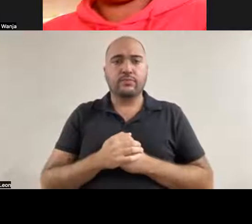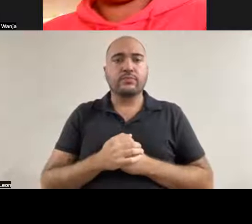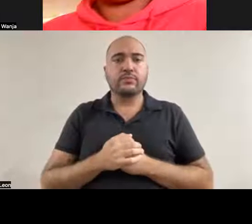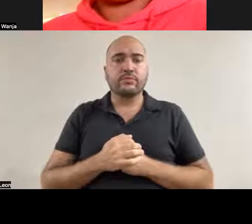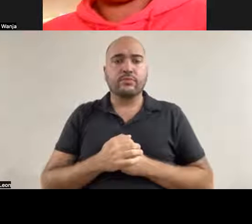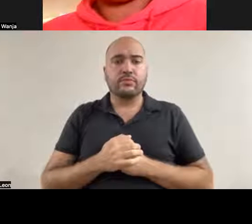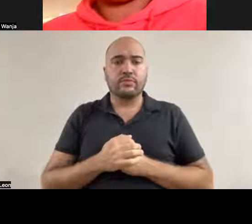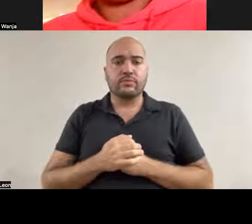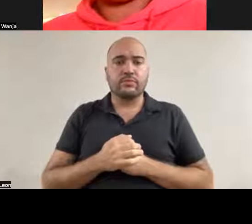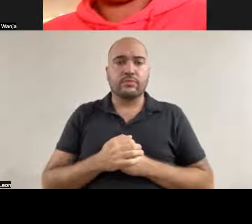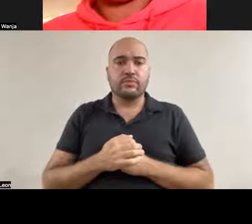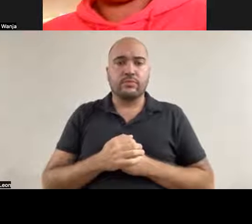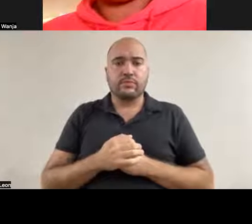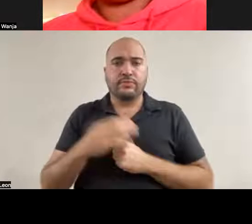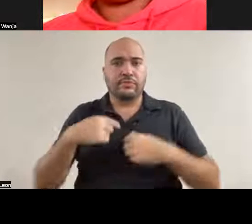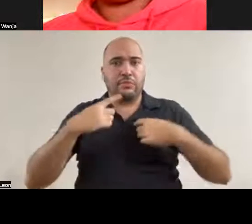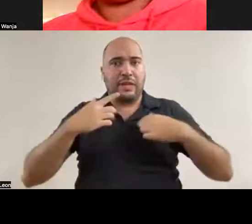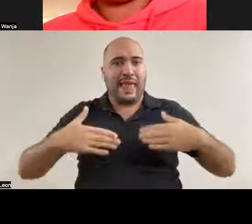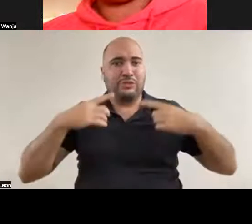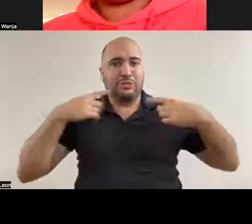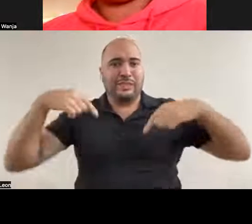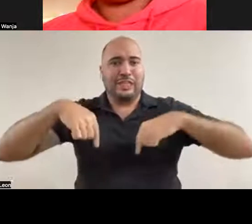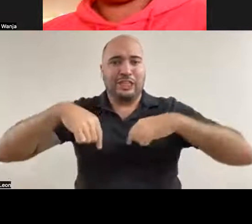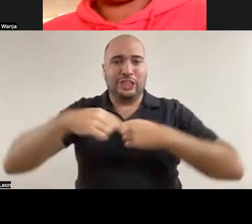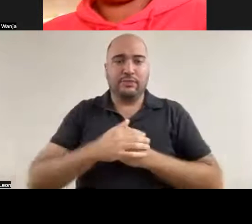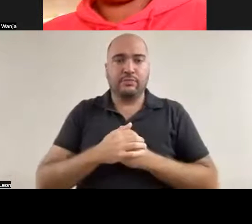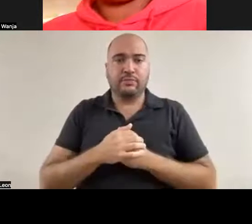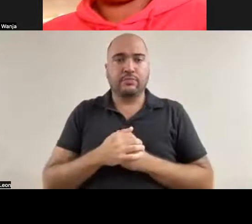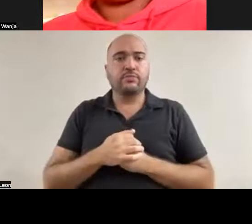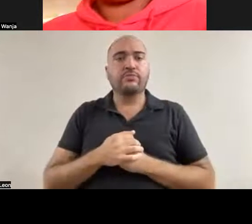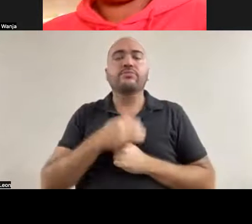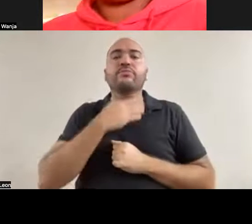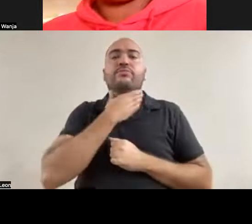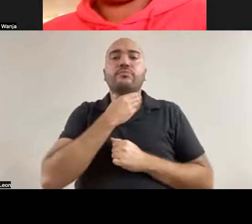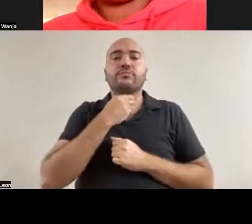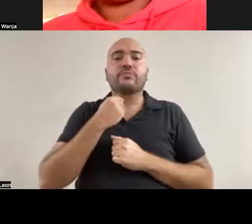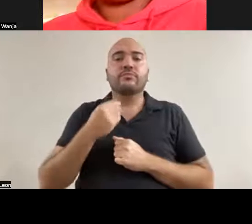I'm very happy to be here. And I hope